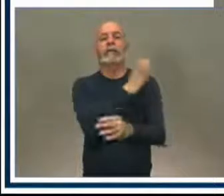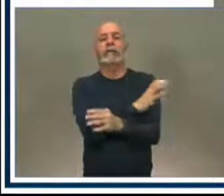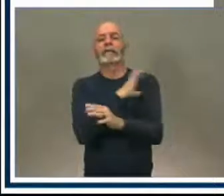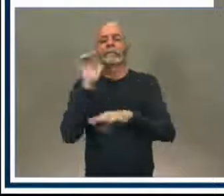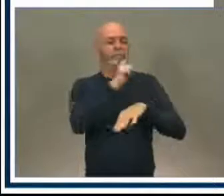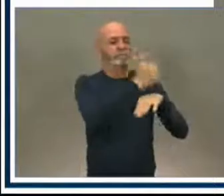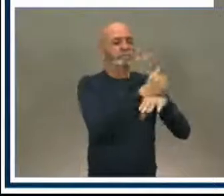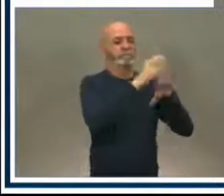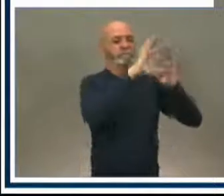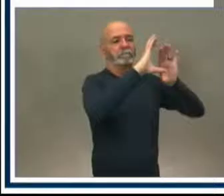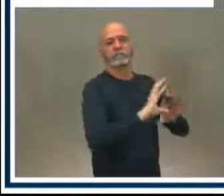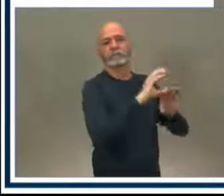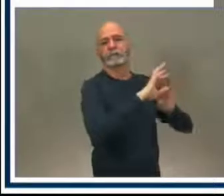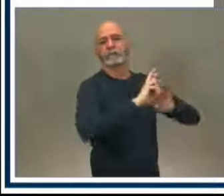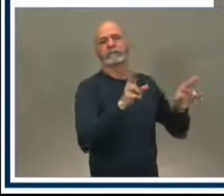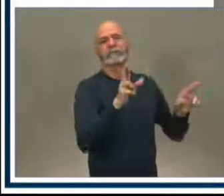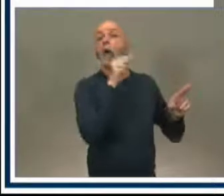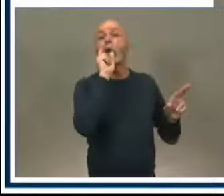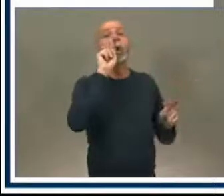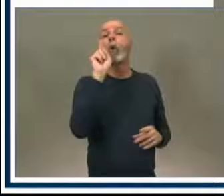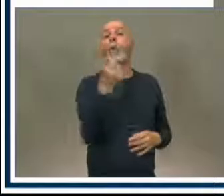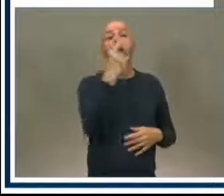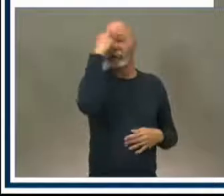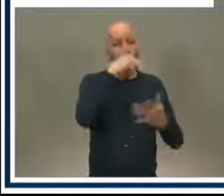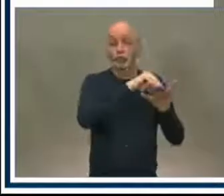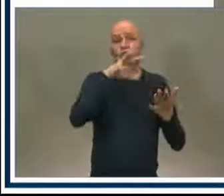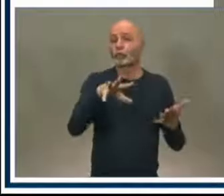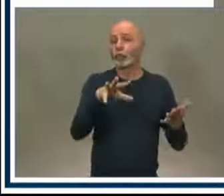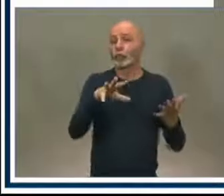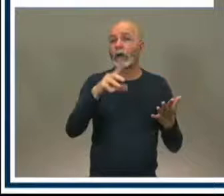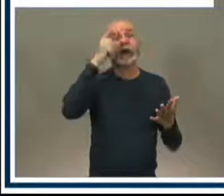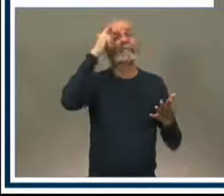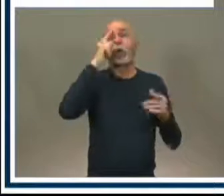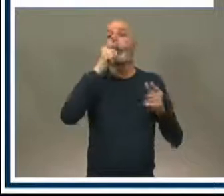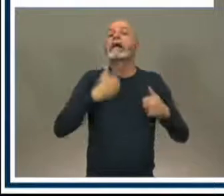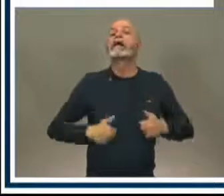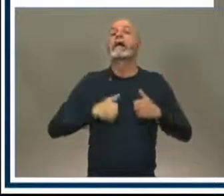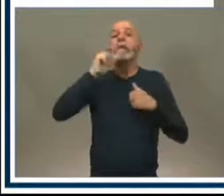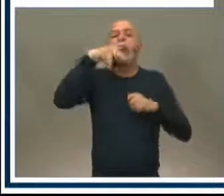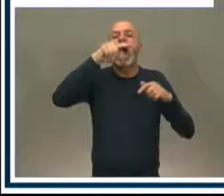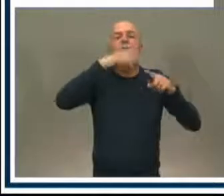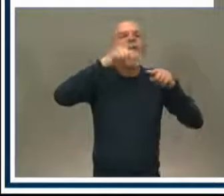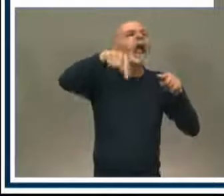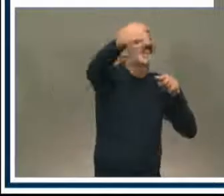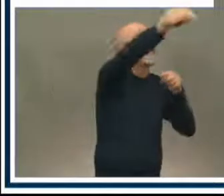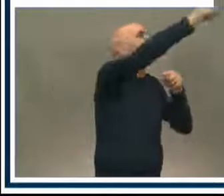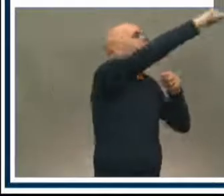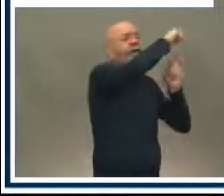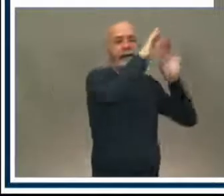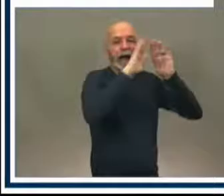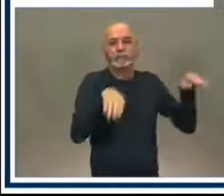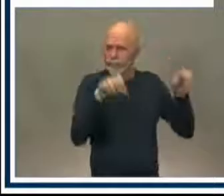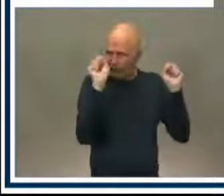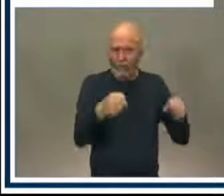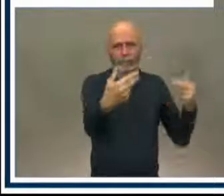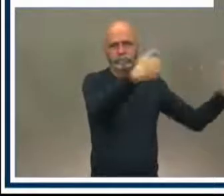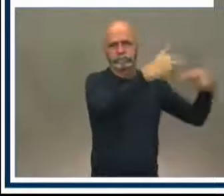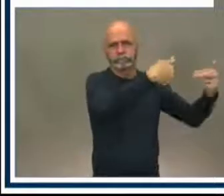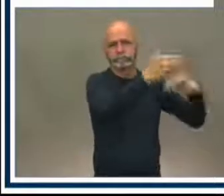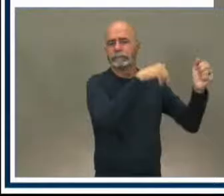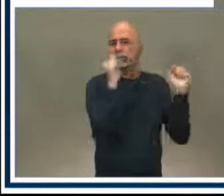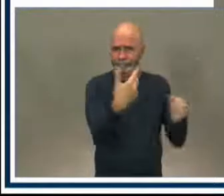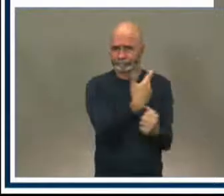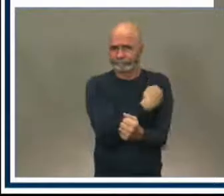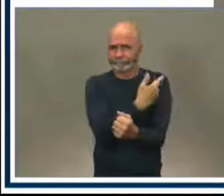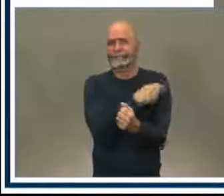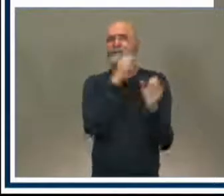all of the community to come into the school. So we've also used schools in that manner as well, in certain communities as